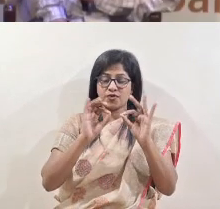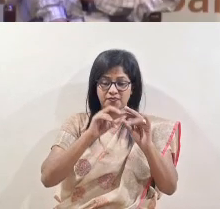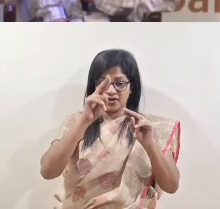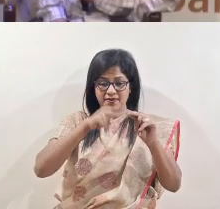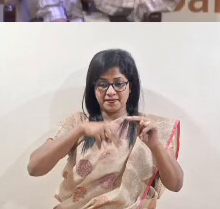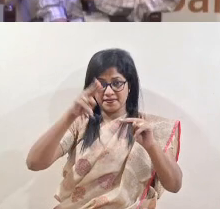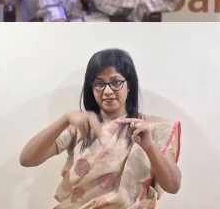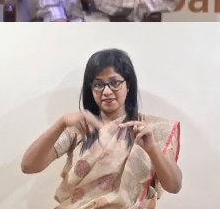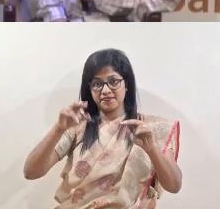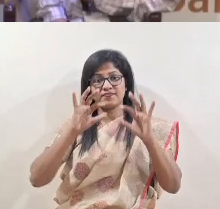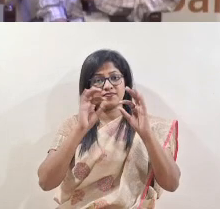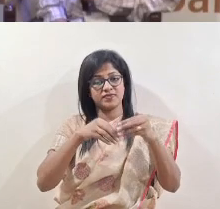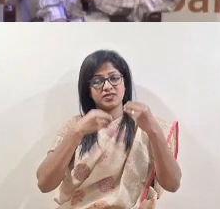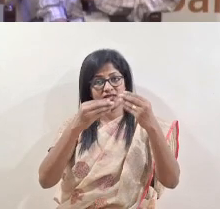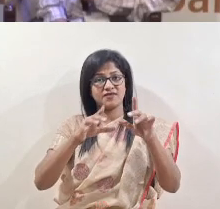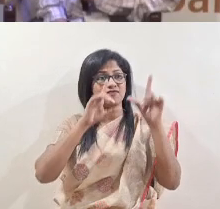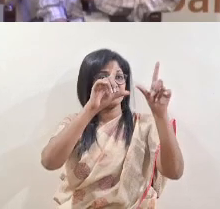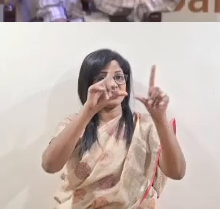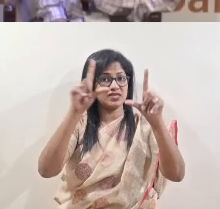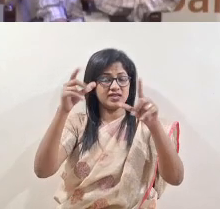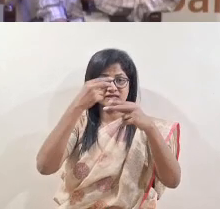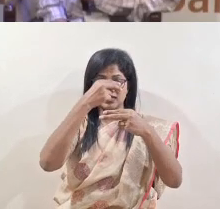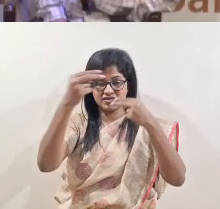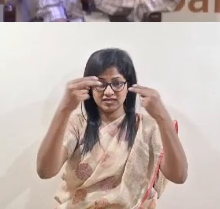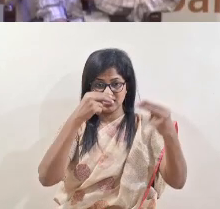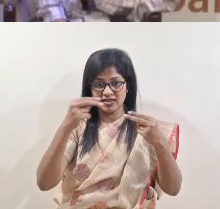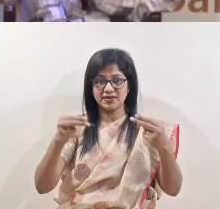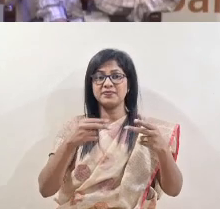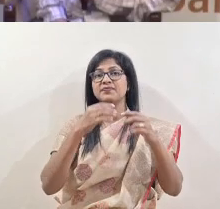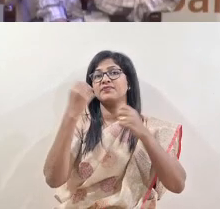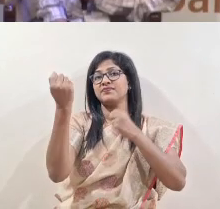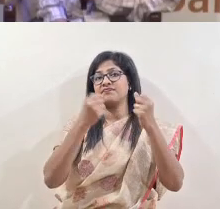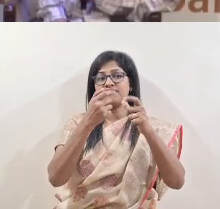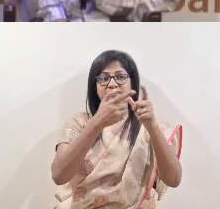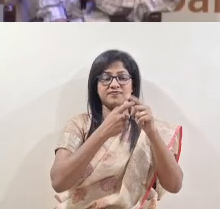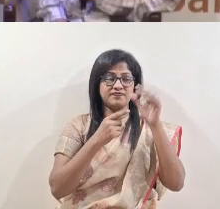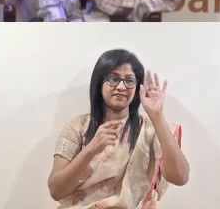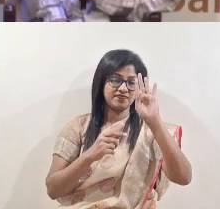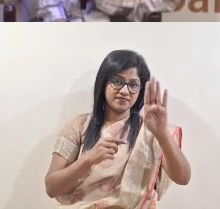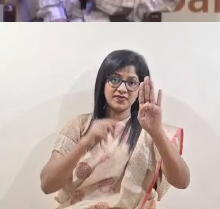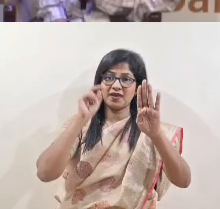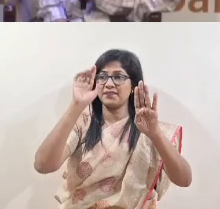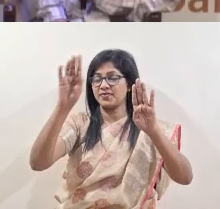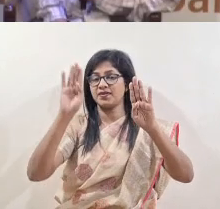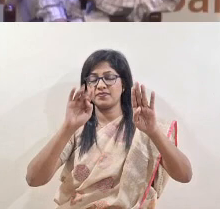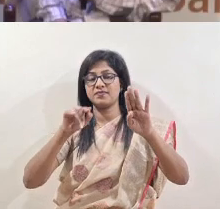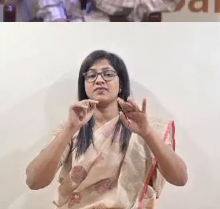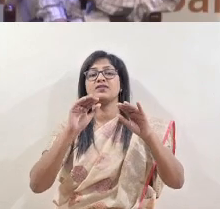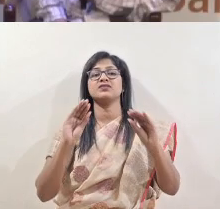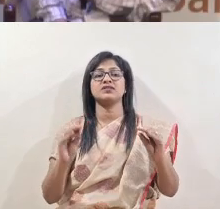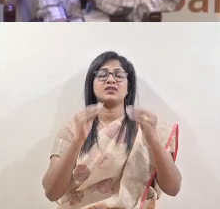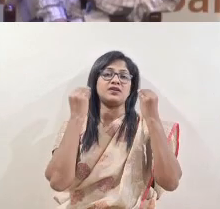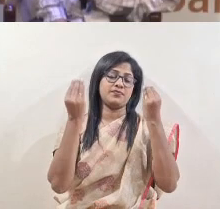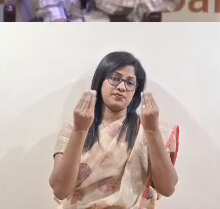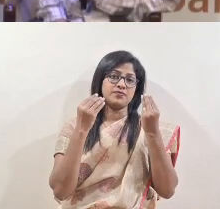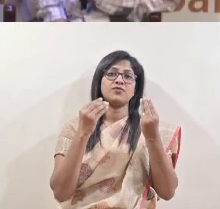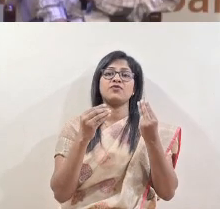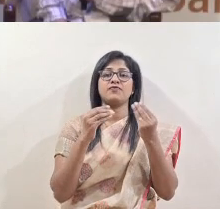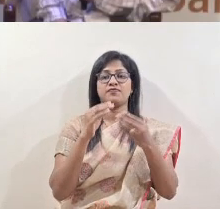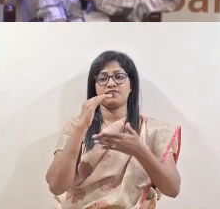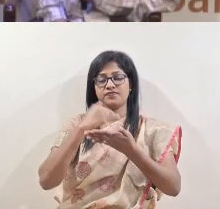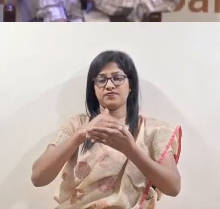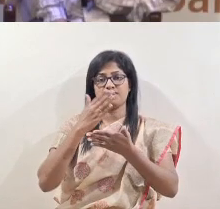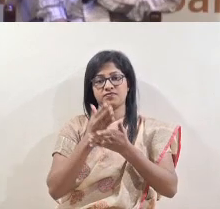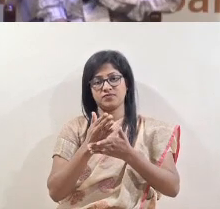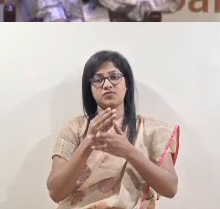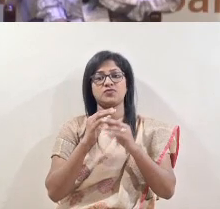marking, by providing proper signage boards, like the vehicle speed restraints should be there. So in that way, it would improve the at grade